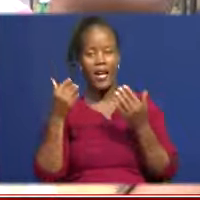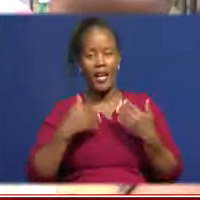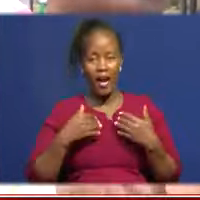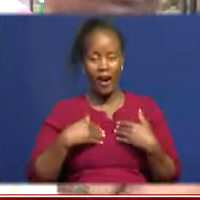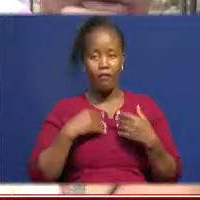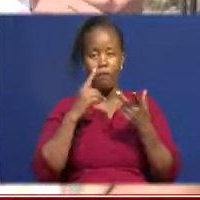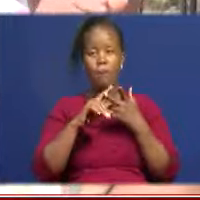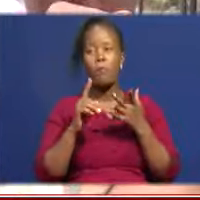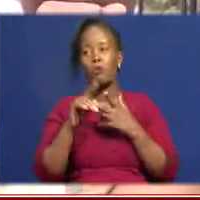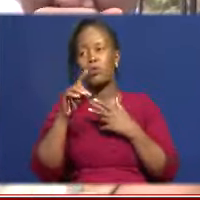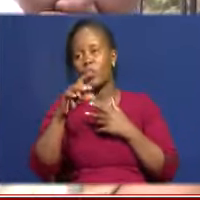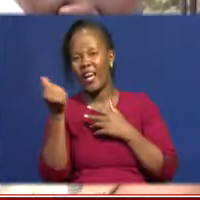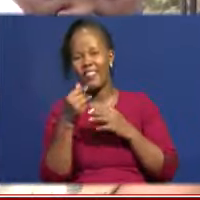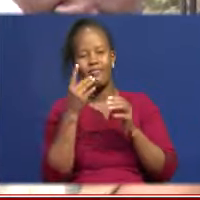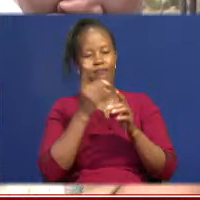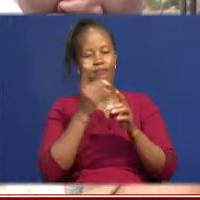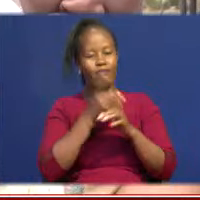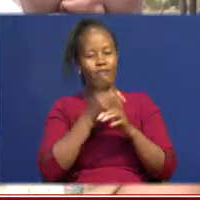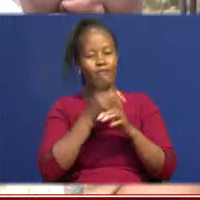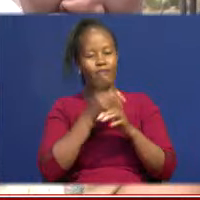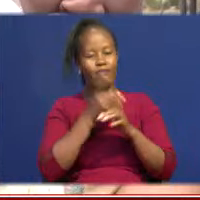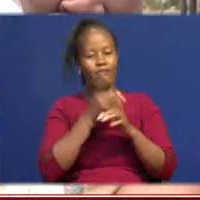Mobi Estate, tumeweka mjini,